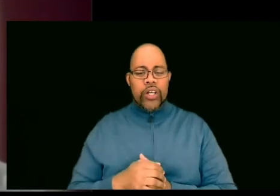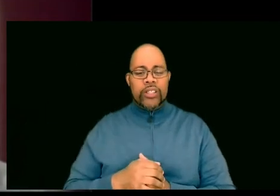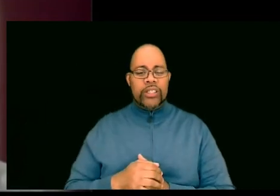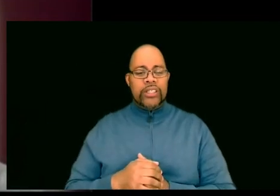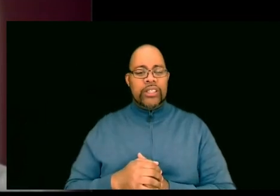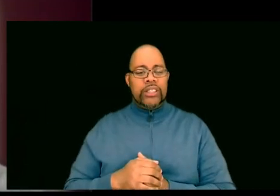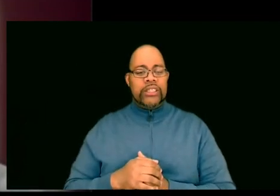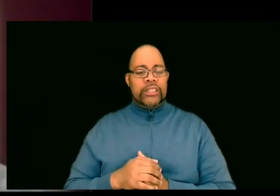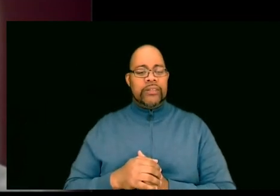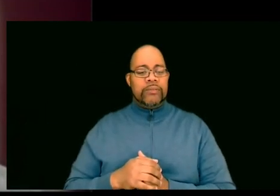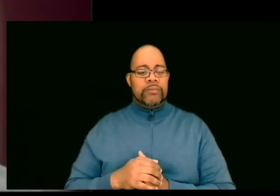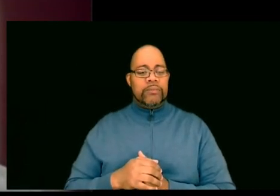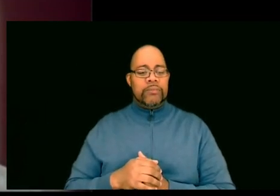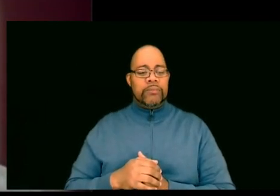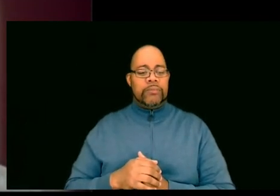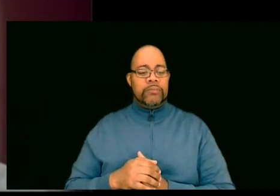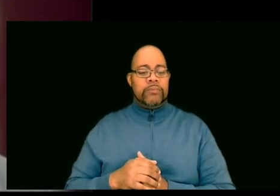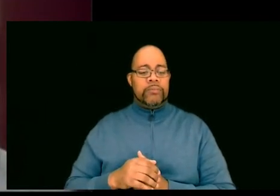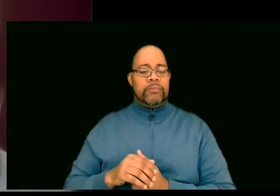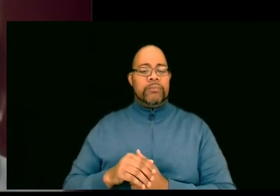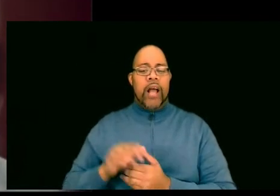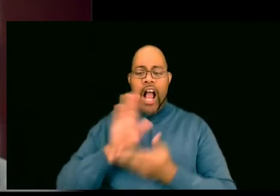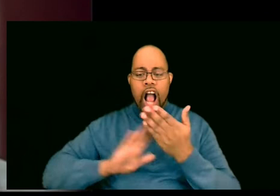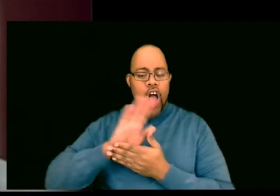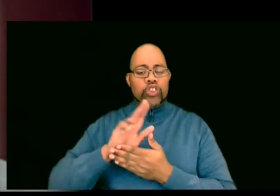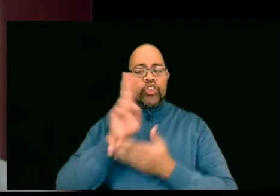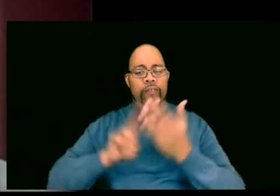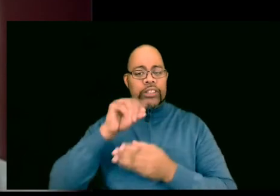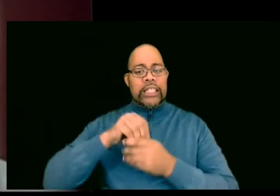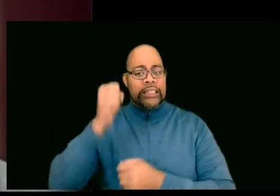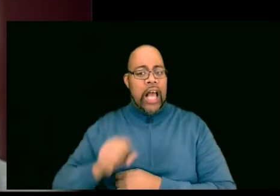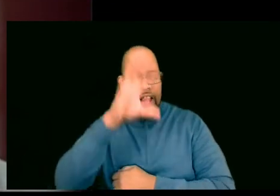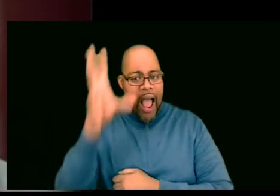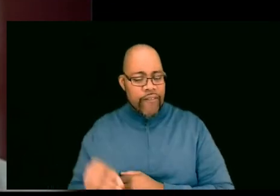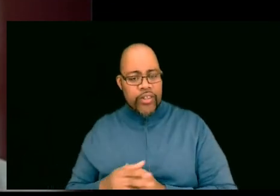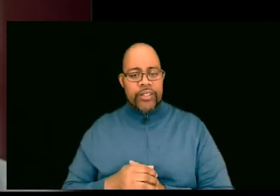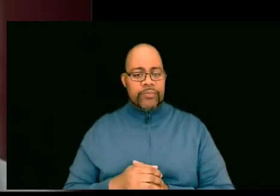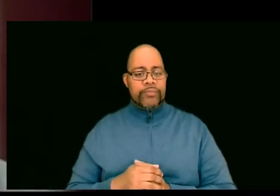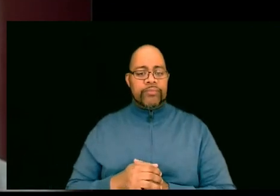historically disadvantaged college universities in South Africa,